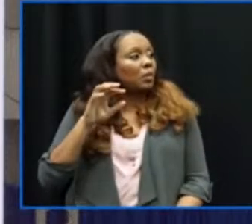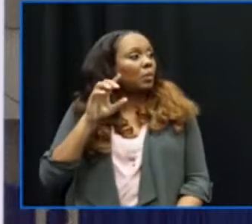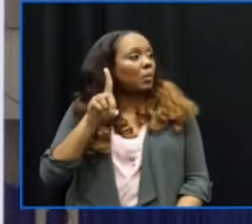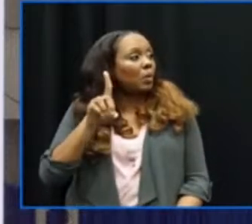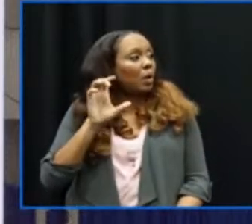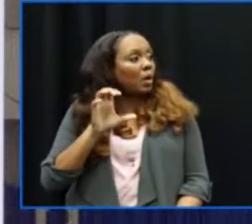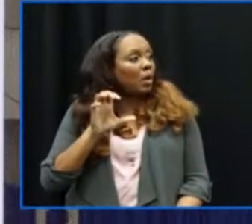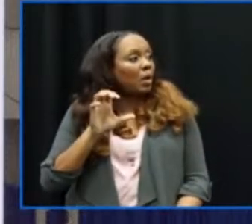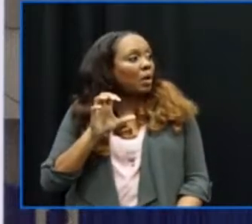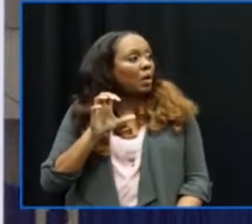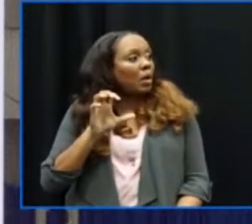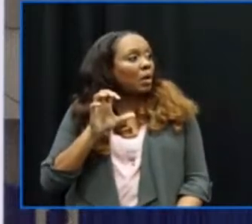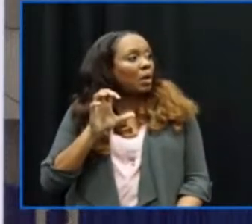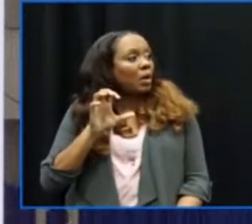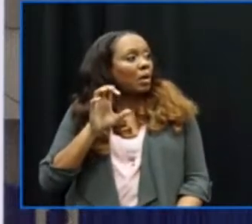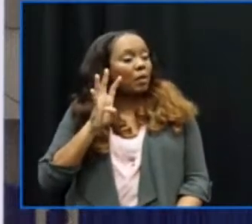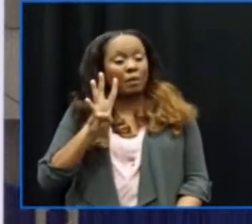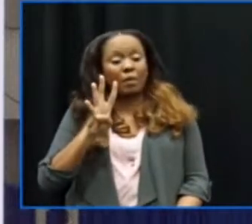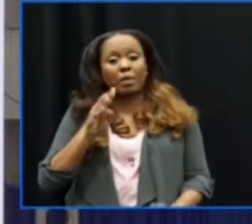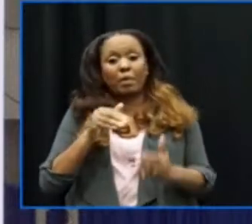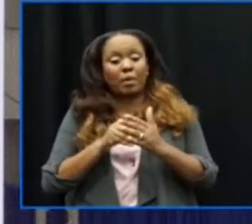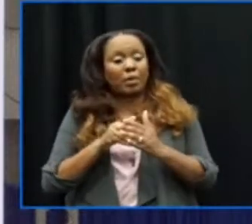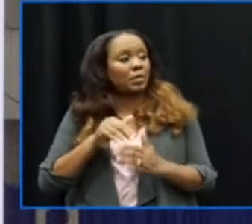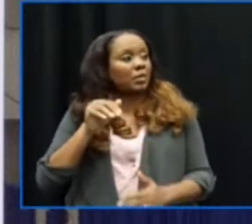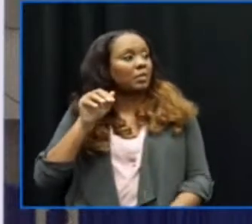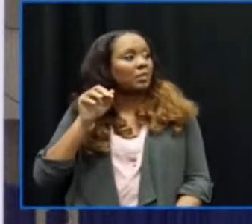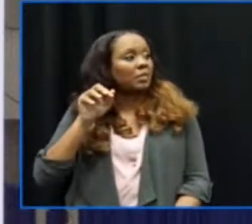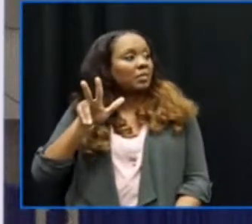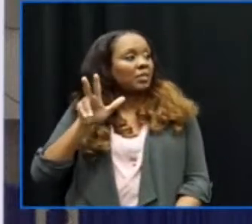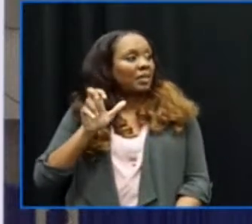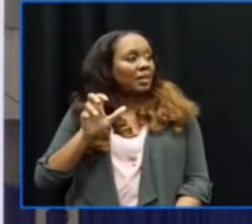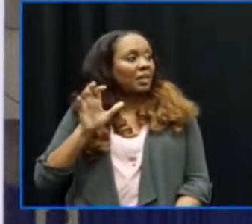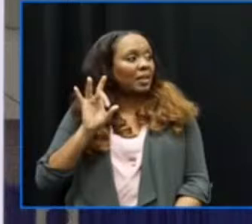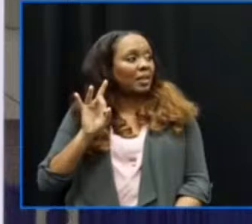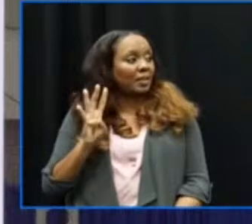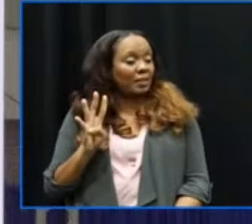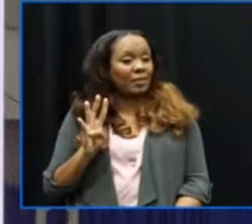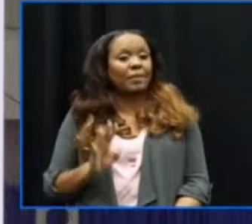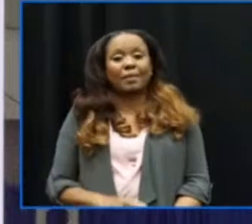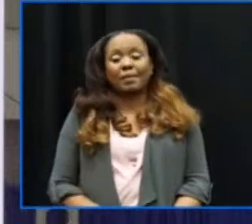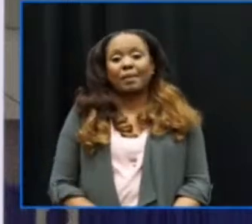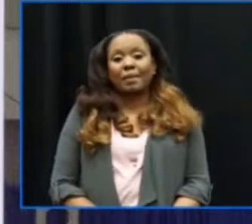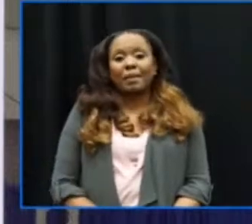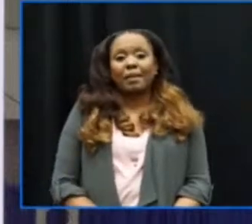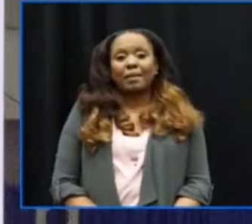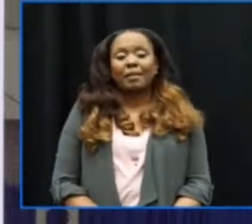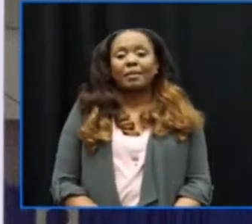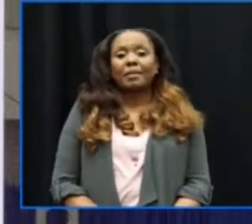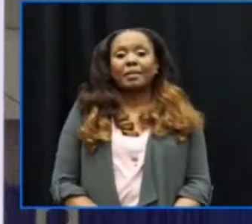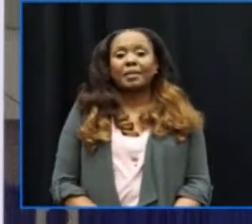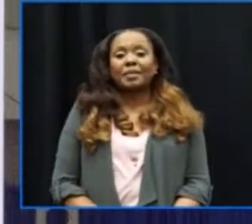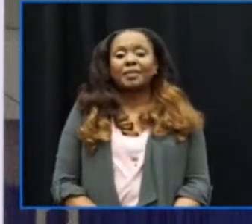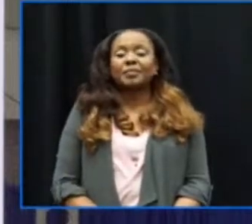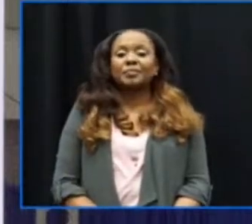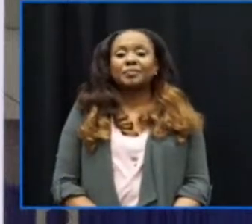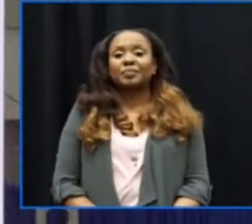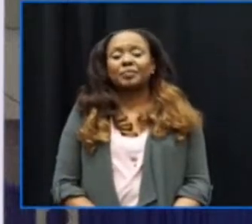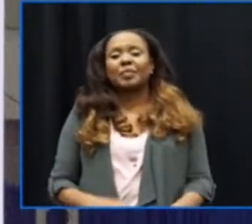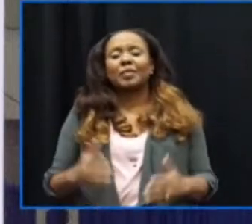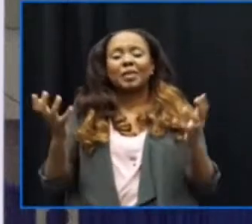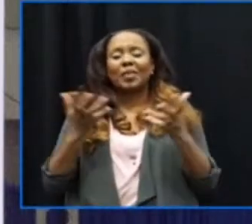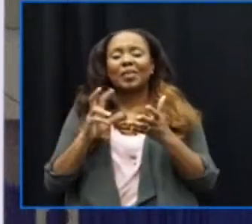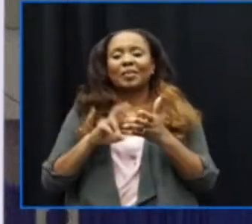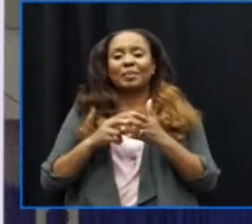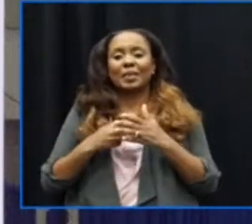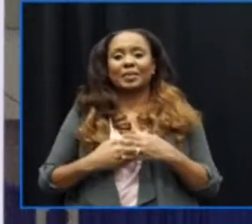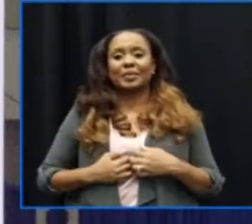105,585, with a further projected decline to 104,000. So we are effectively